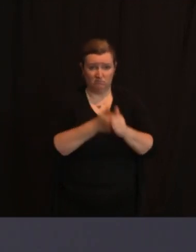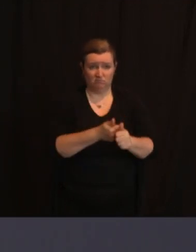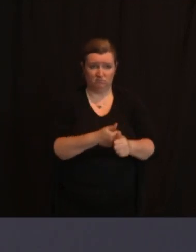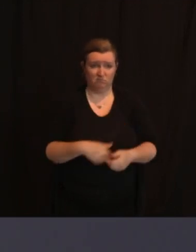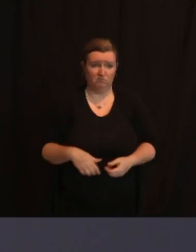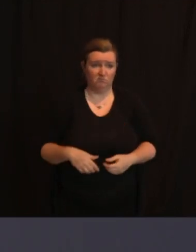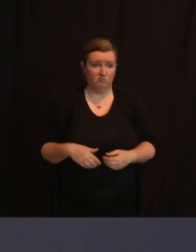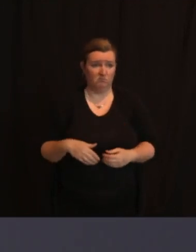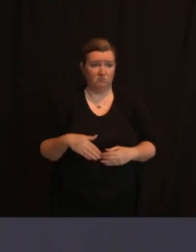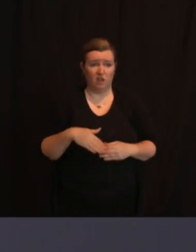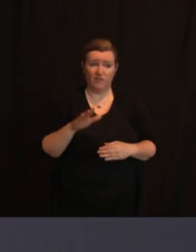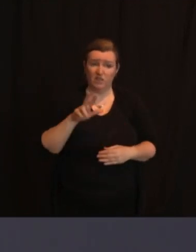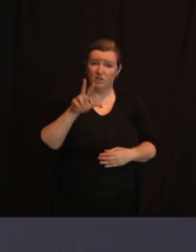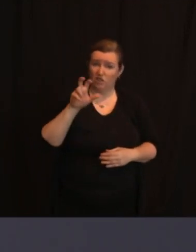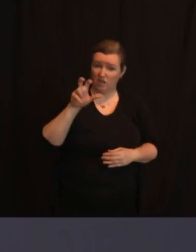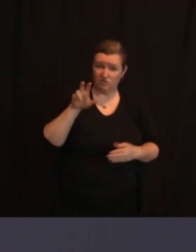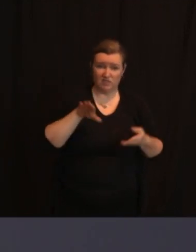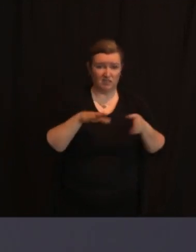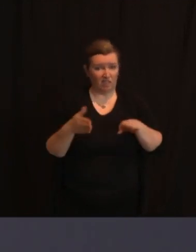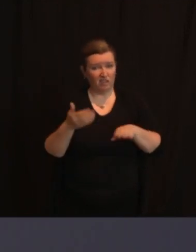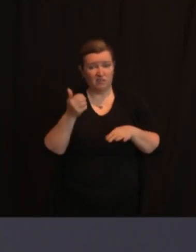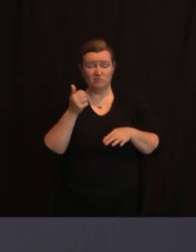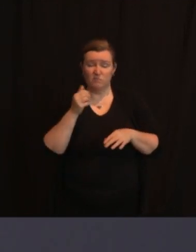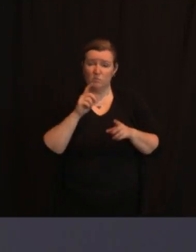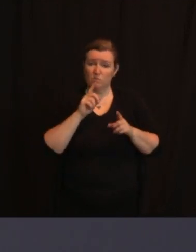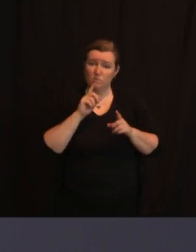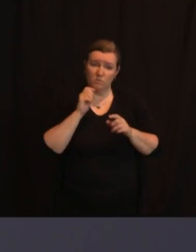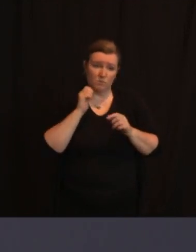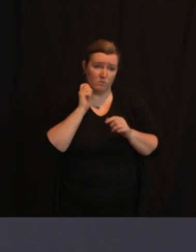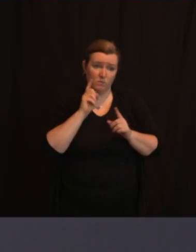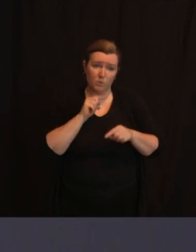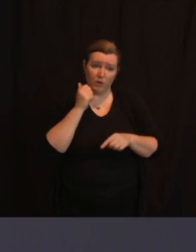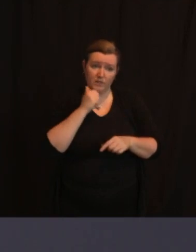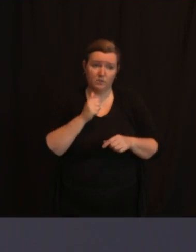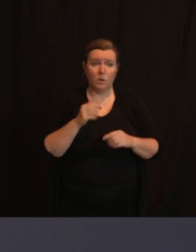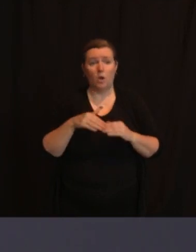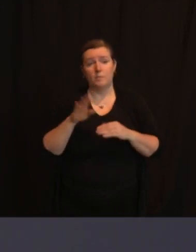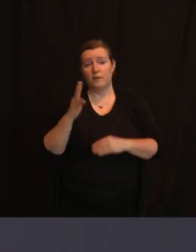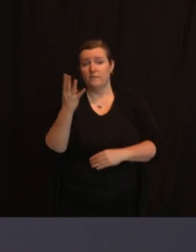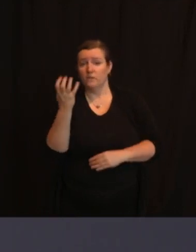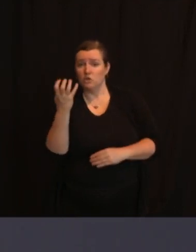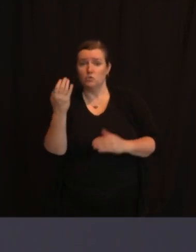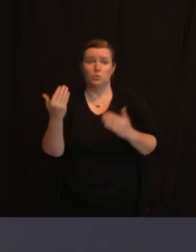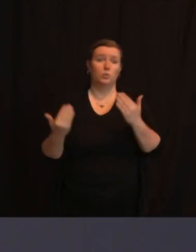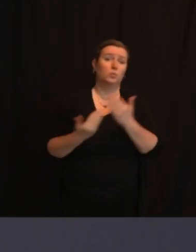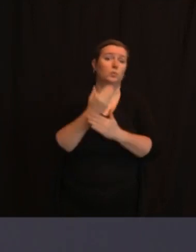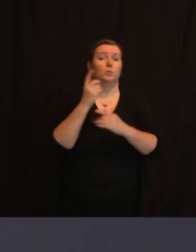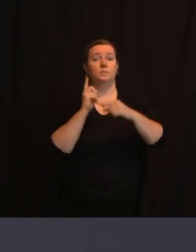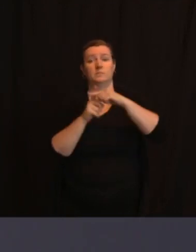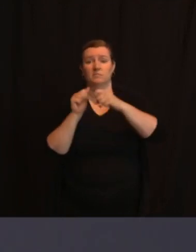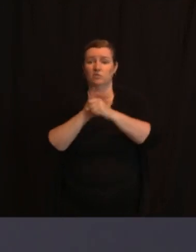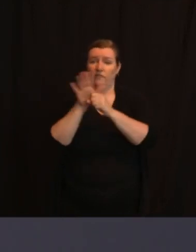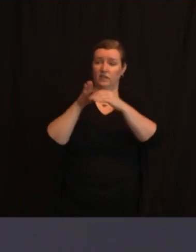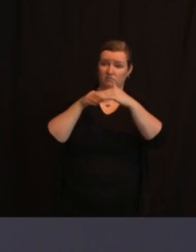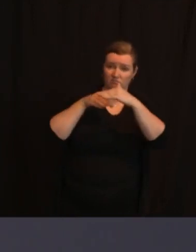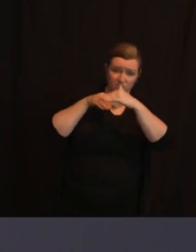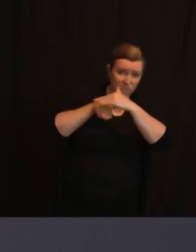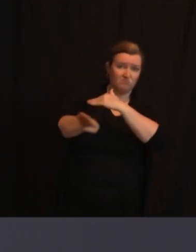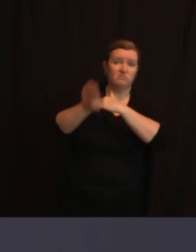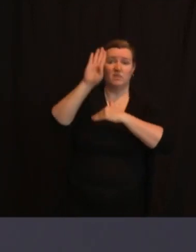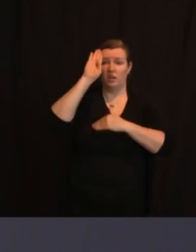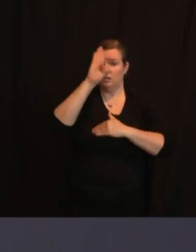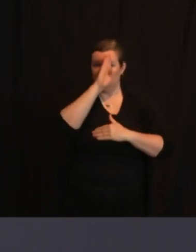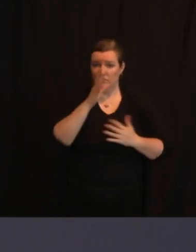fatalities, sadly, today. We're reporting over close to 400 people who walked into a hospital in the past 24 hours, or between 10 p.m. and